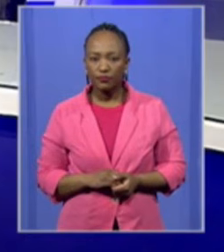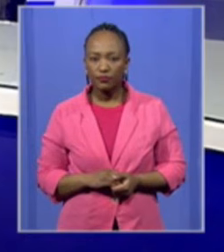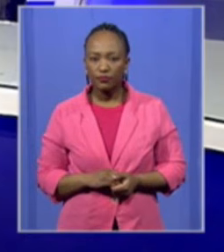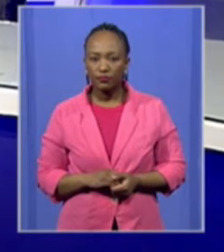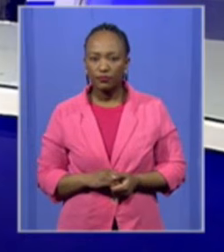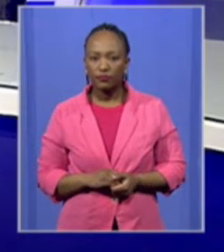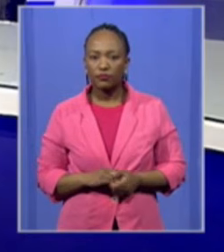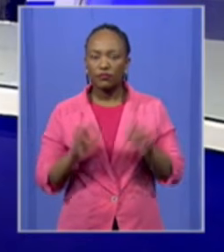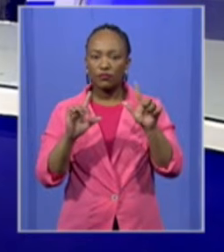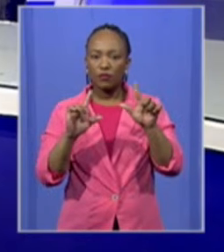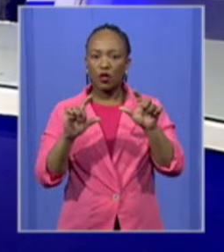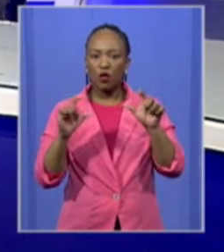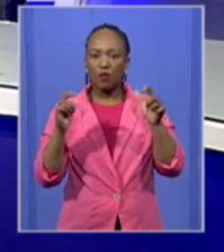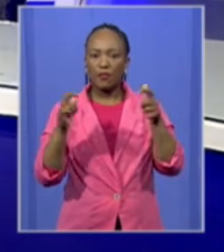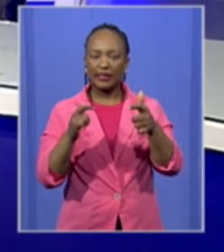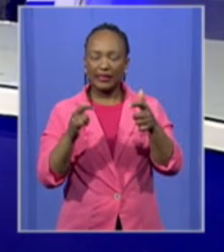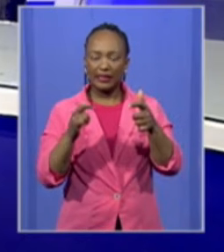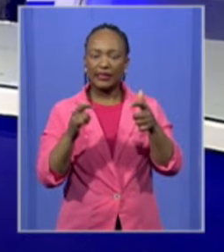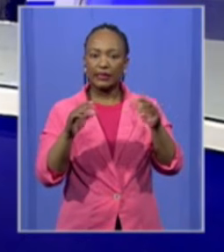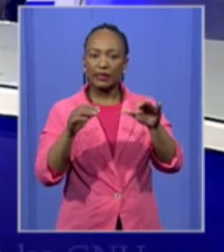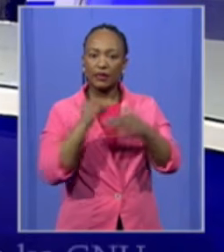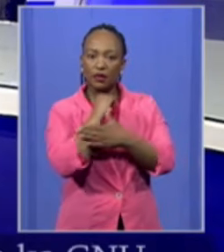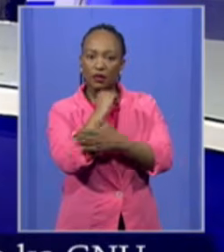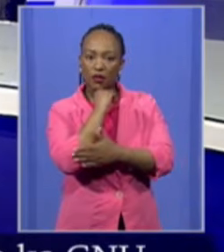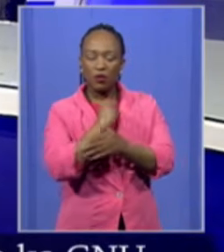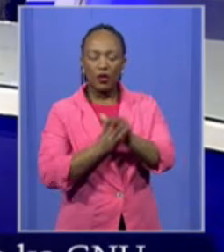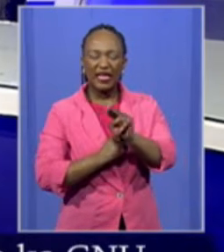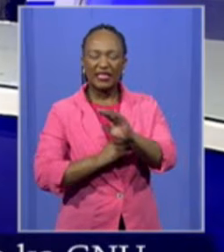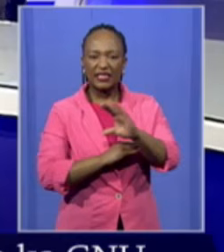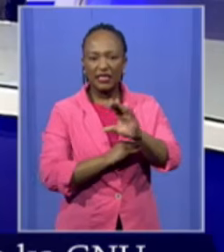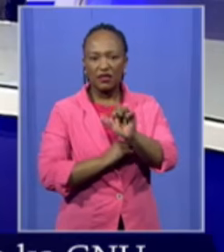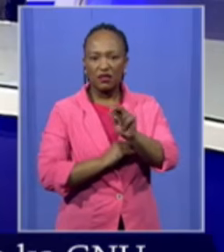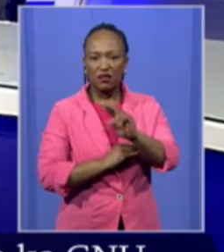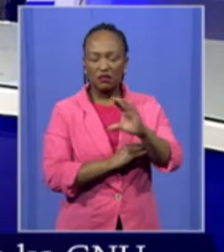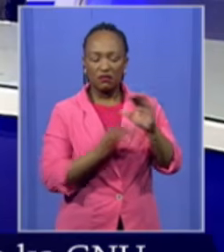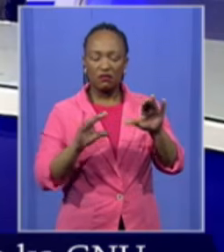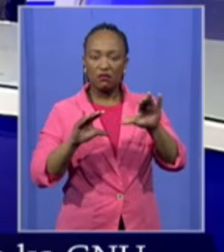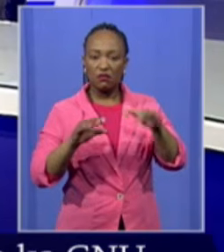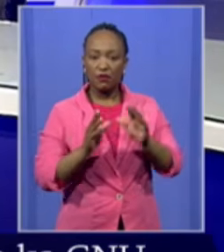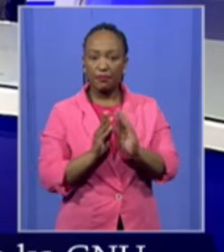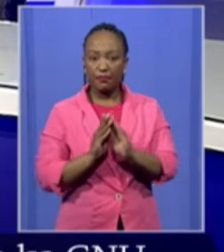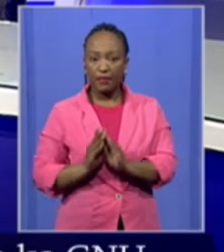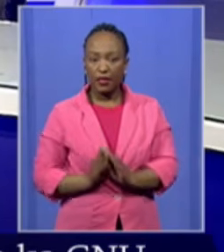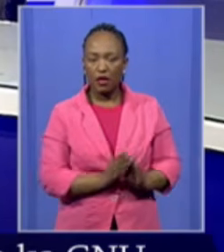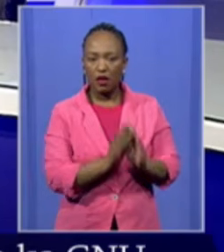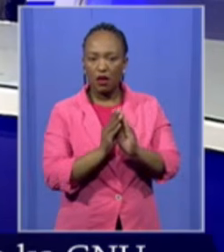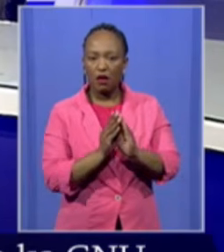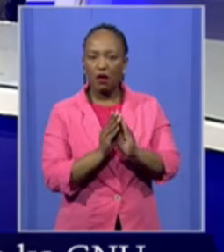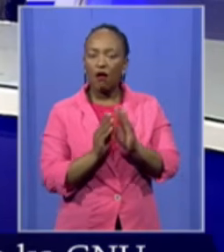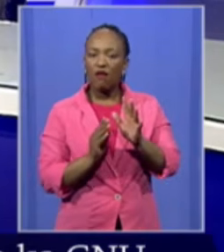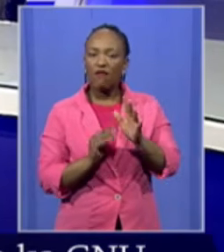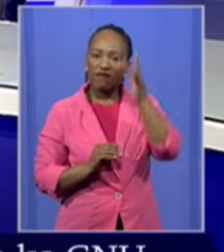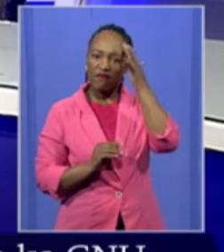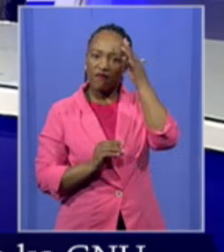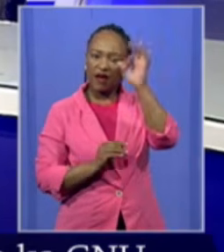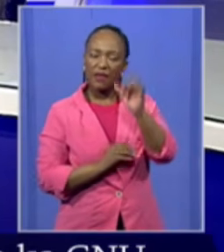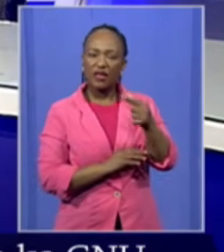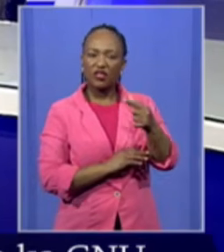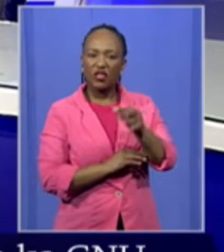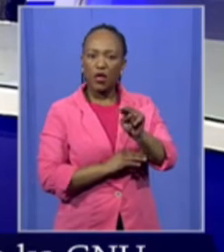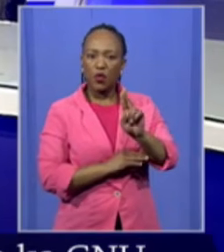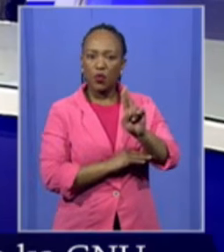Komiti ya naha ya phethahatso ya ANC e tla tshwara ditherisano ka boemo ba mmuso wa kopanelo dibekeng tse mmalwa